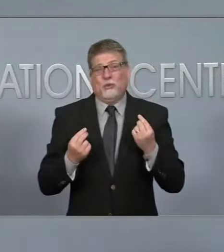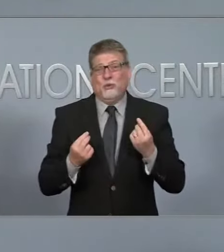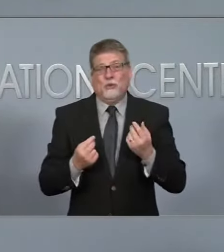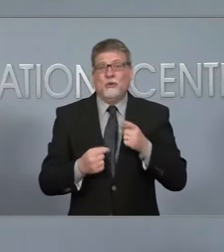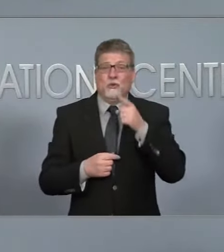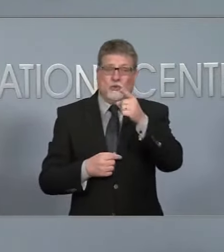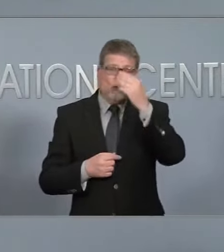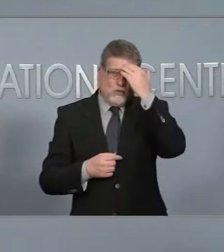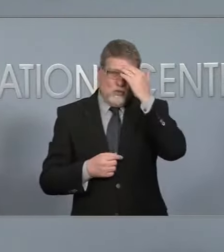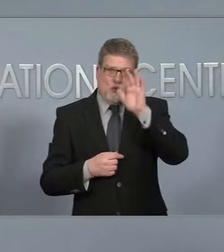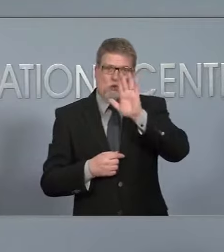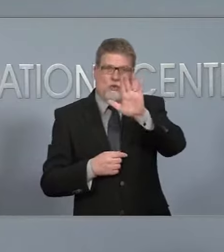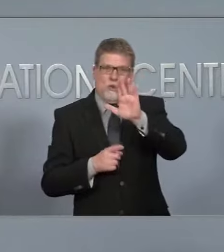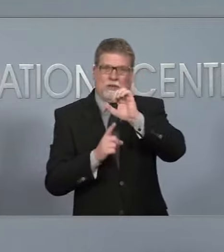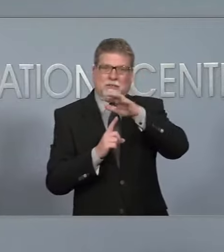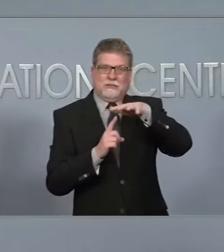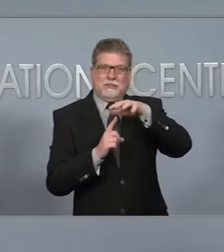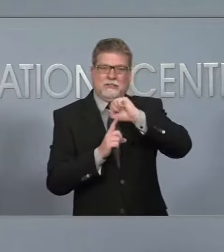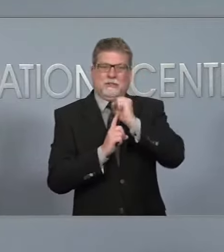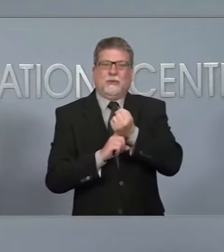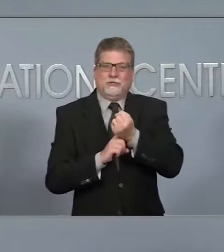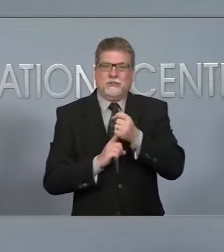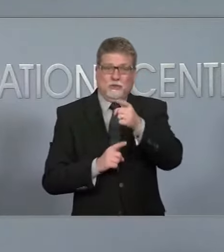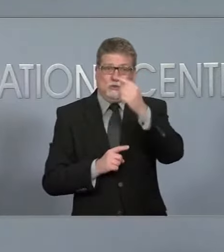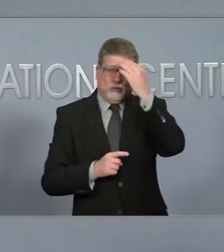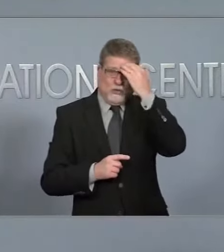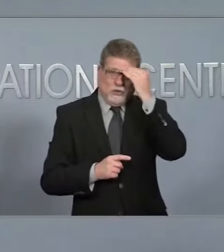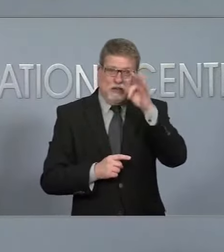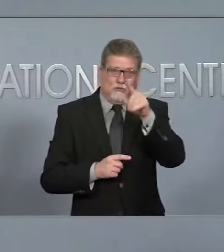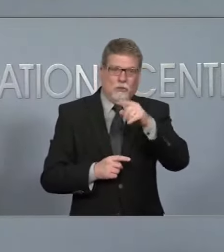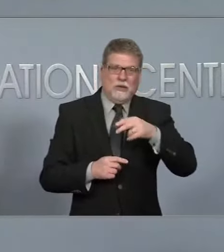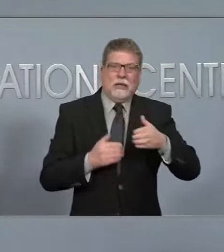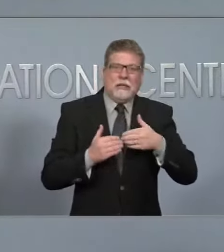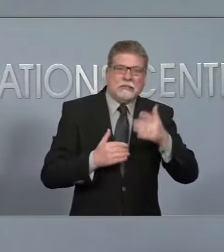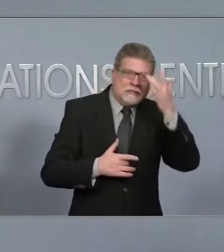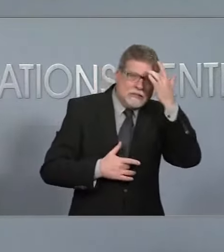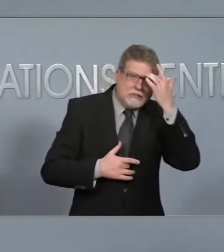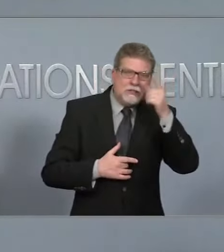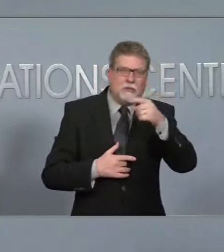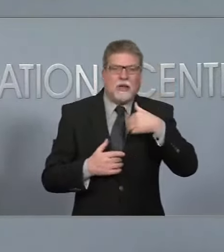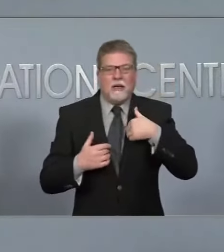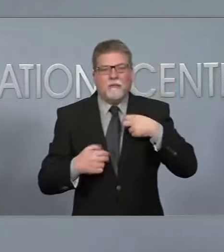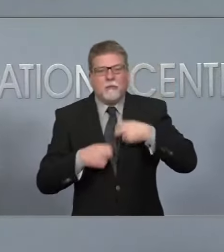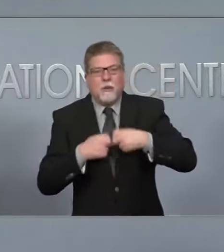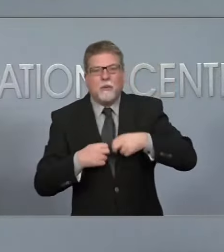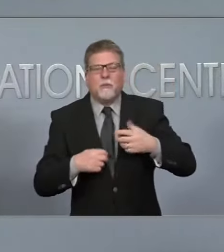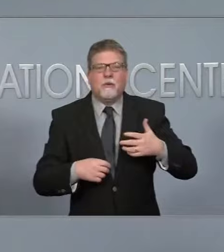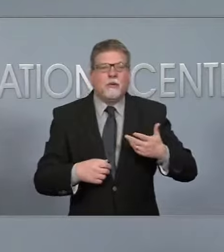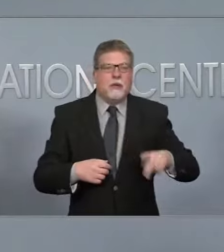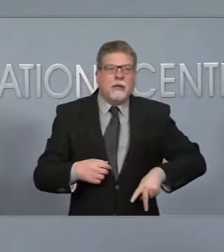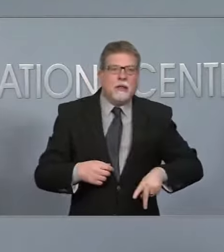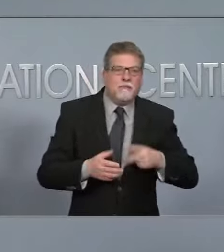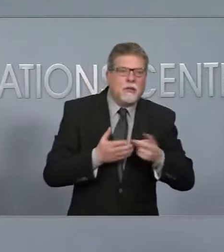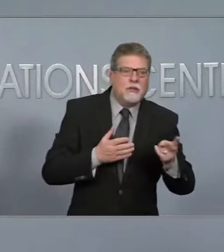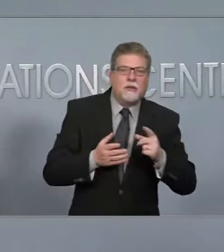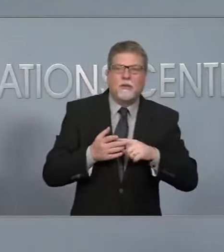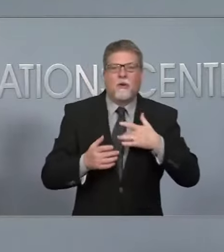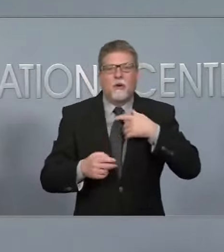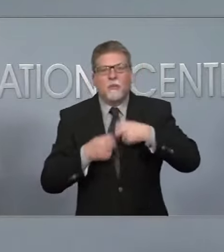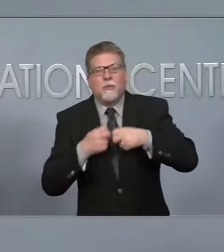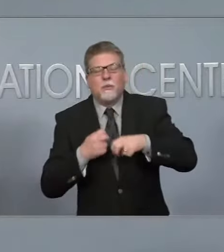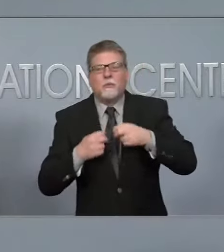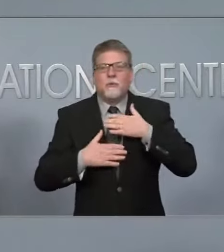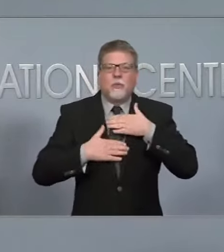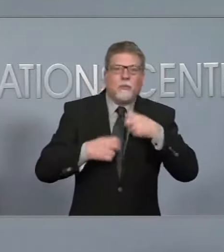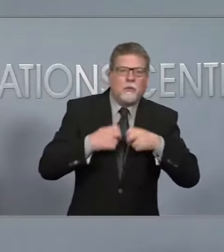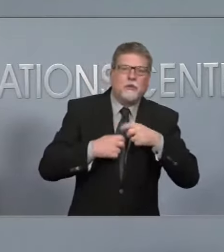risk that you have. And so we're going to continue to educate the public, continue to work on getting vaccines. And I'll